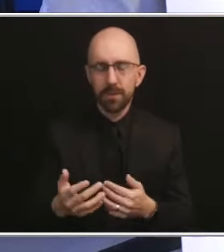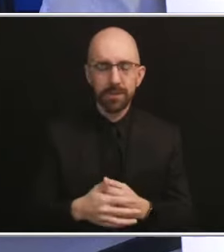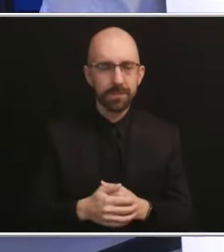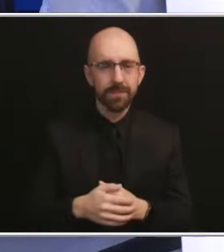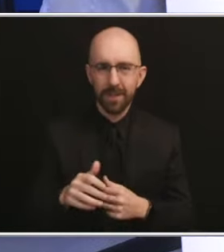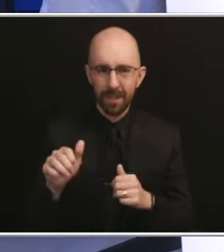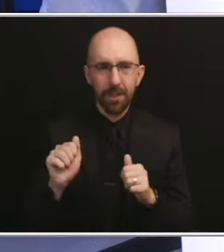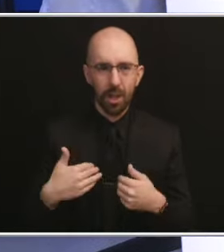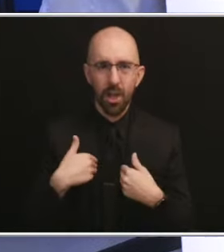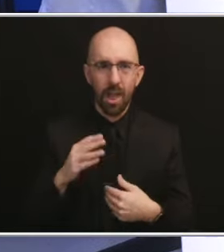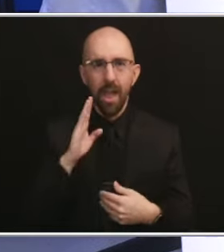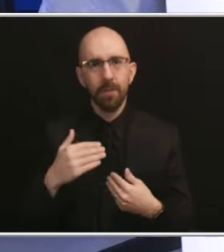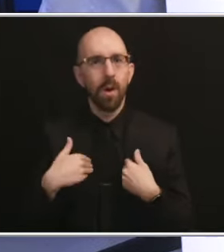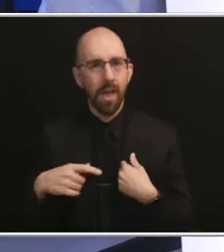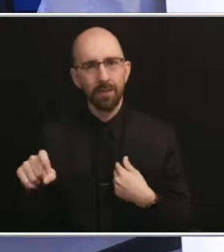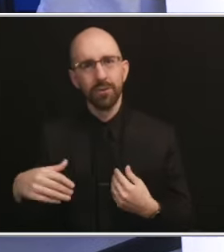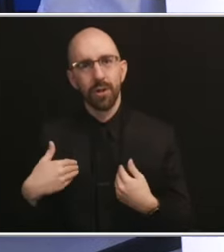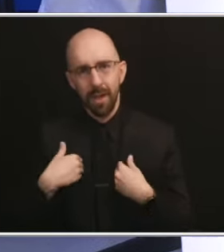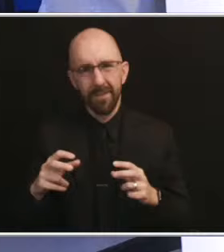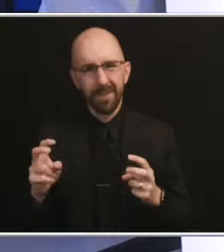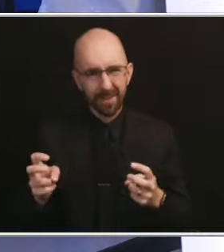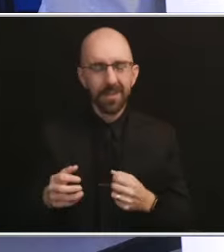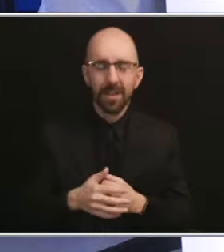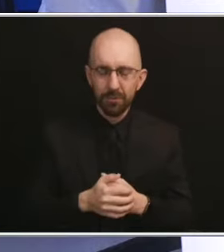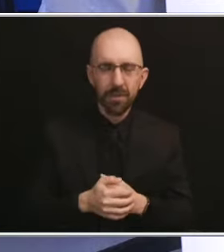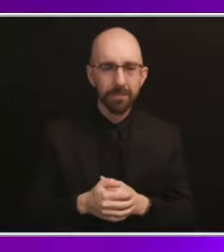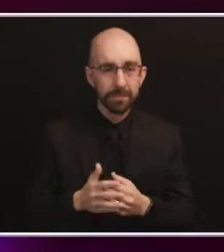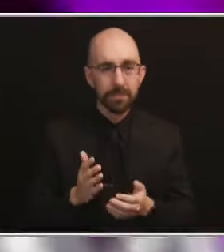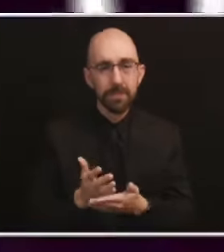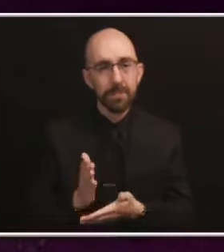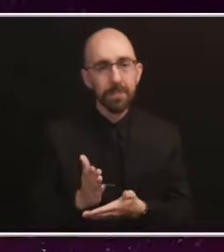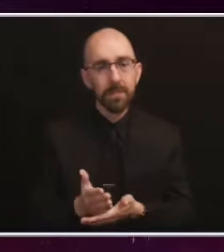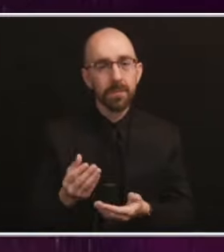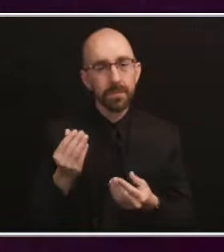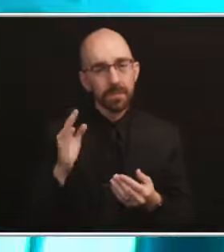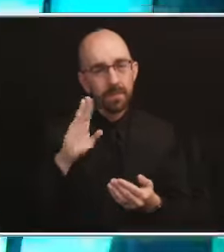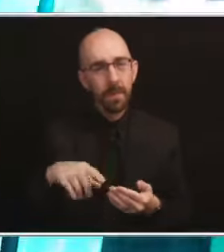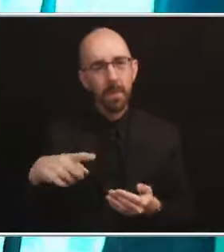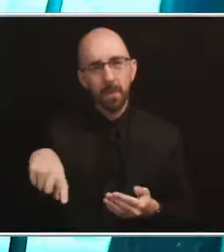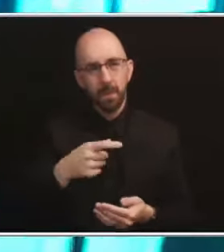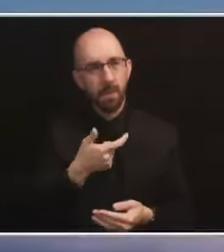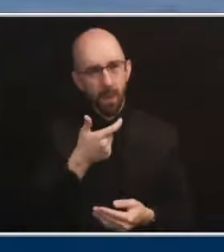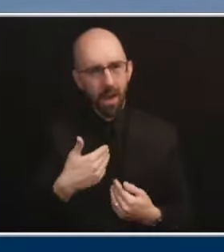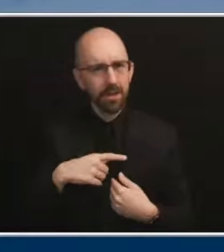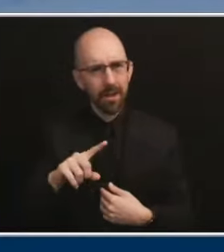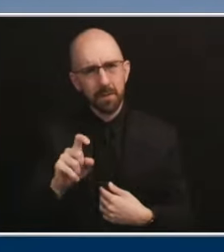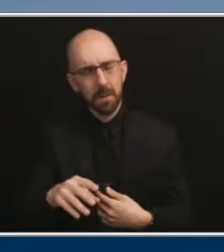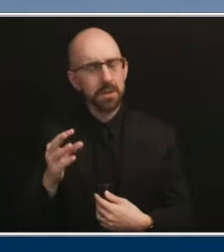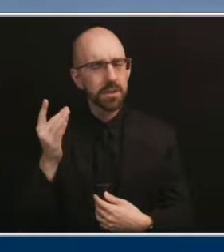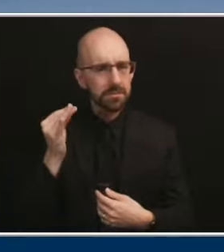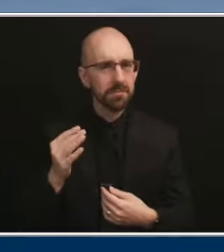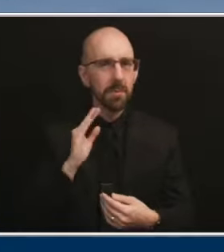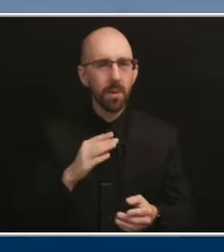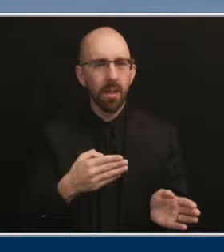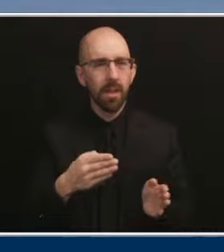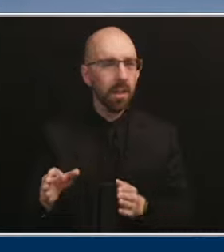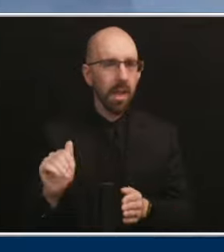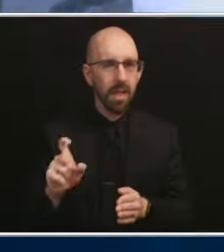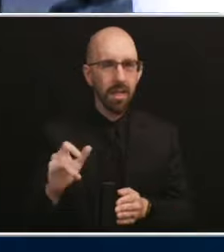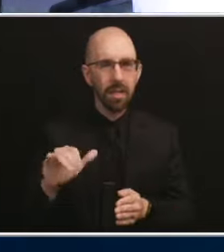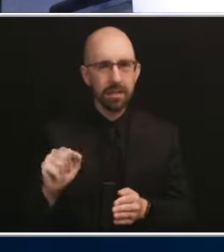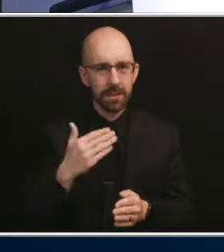Absolutely. I love that when you said that. That was really good. All right. We know many of you have questions. We're going to head to Studio B with Alexis. Good morning. Are you